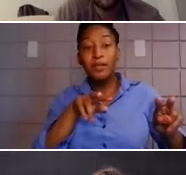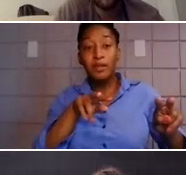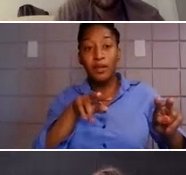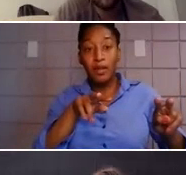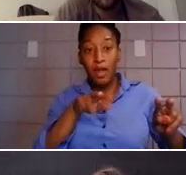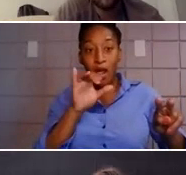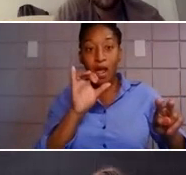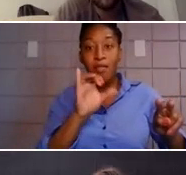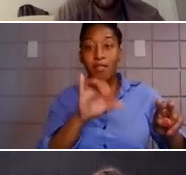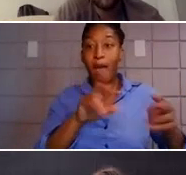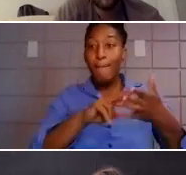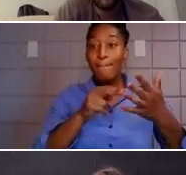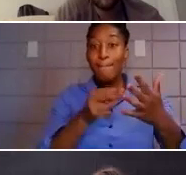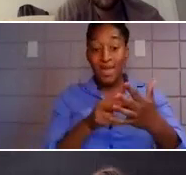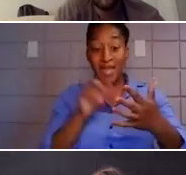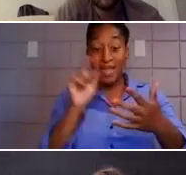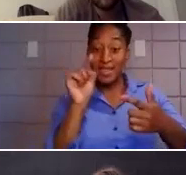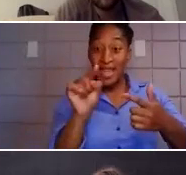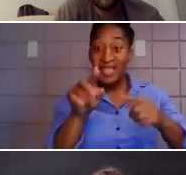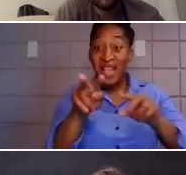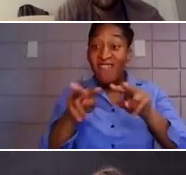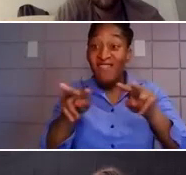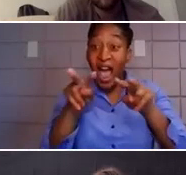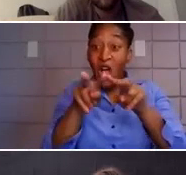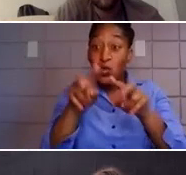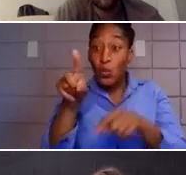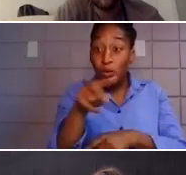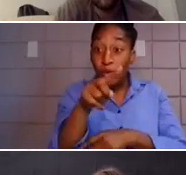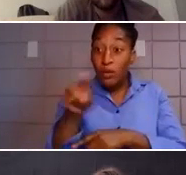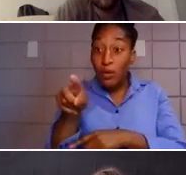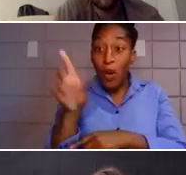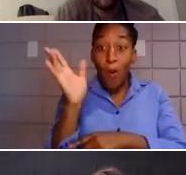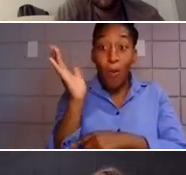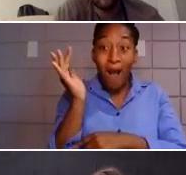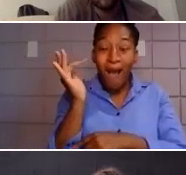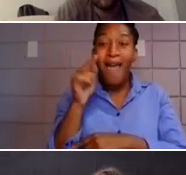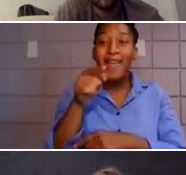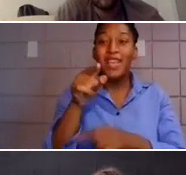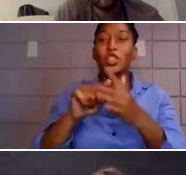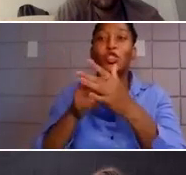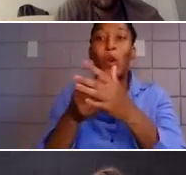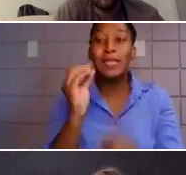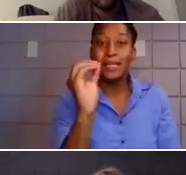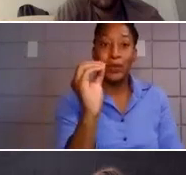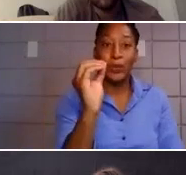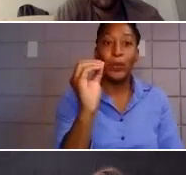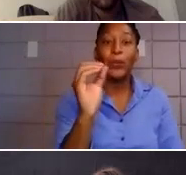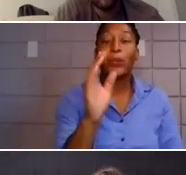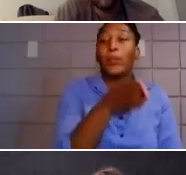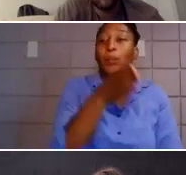X out this value because it started at zero, and we can X out this value